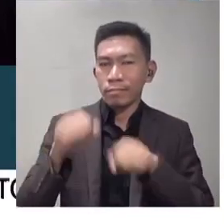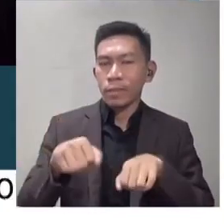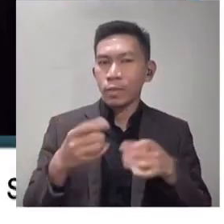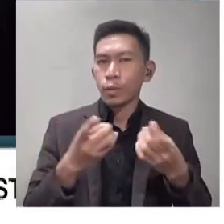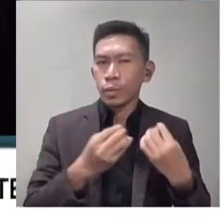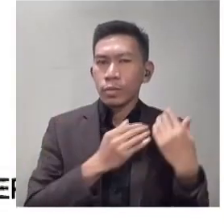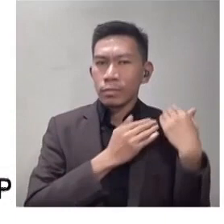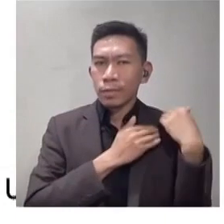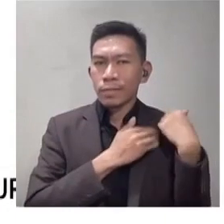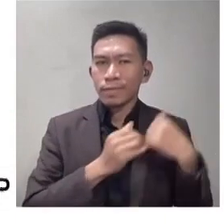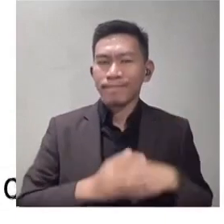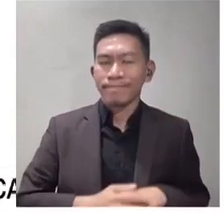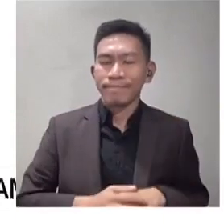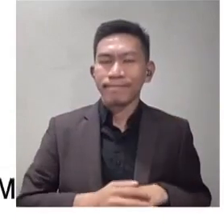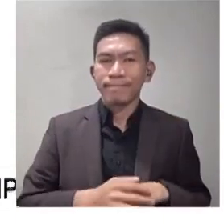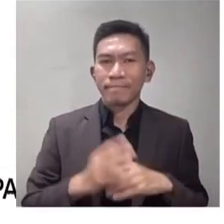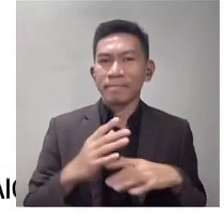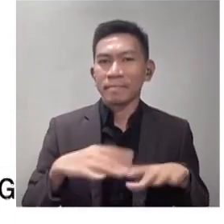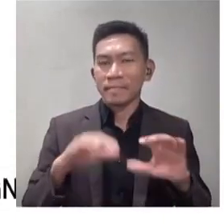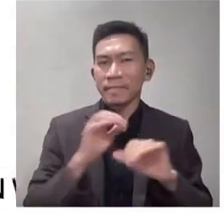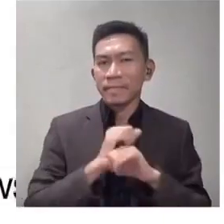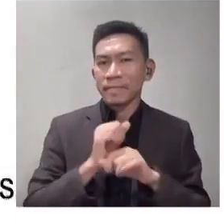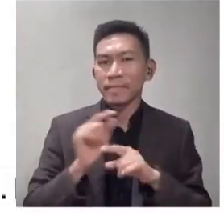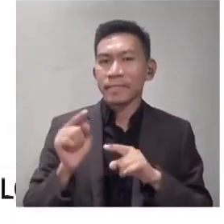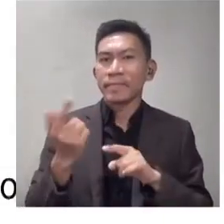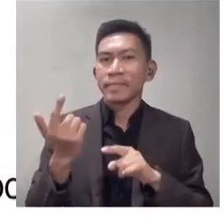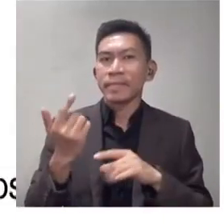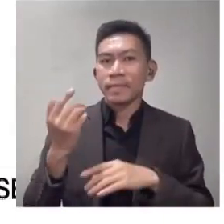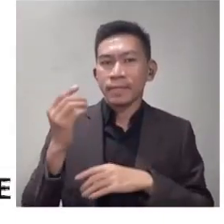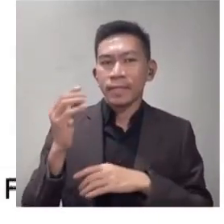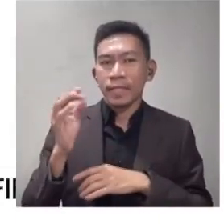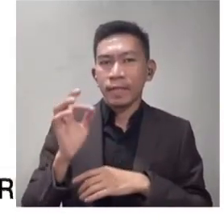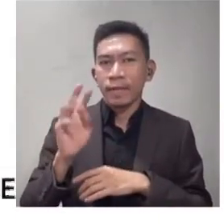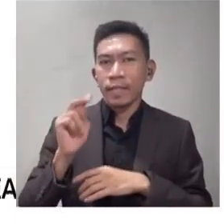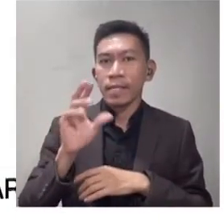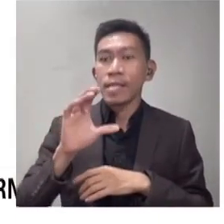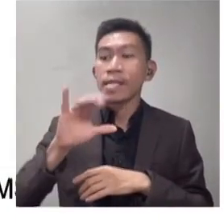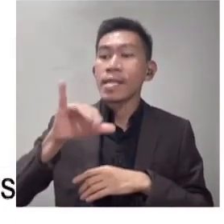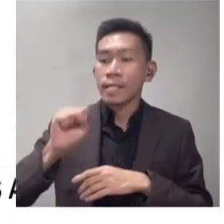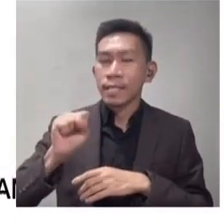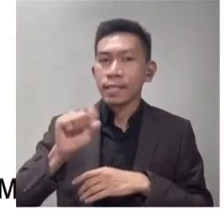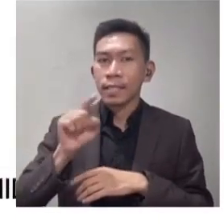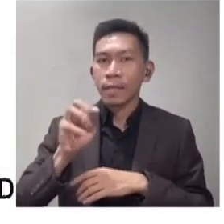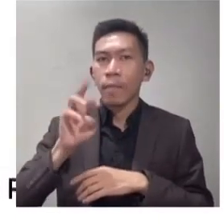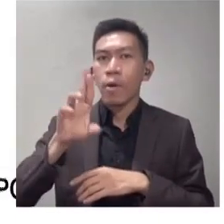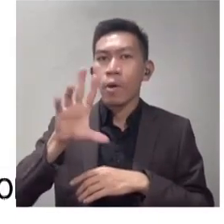right, we're going to have to leave it at that. Francis Zamora there, Mayor of San Juan City, also the President of the Metro